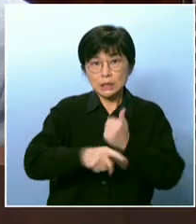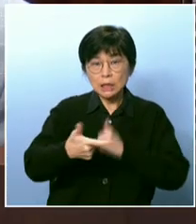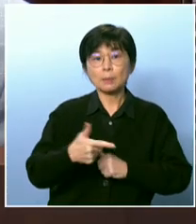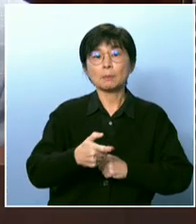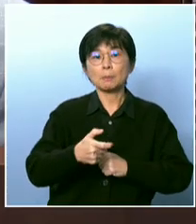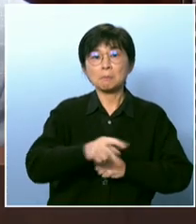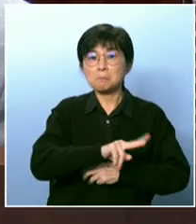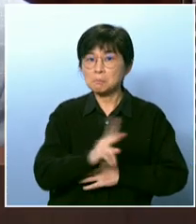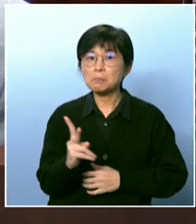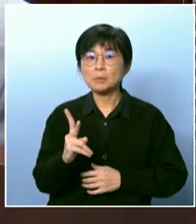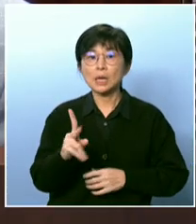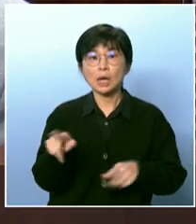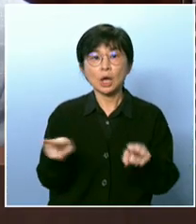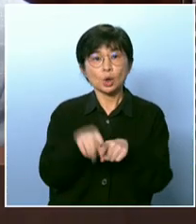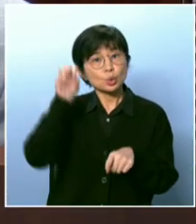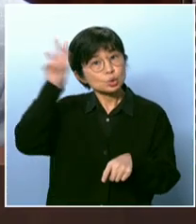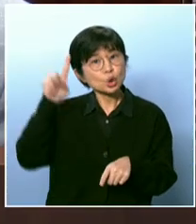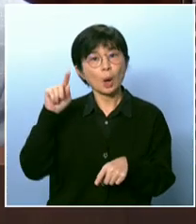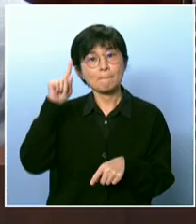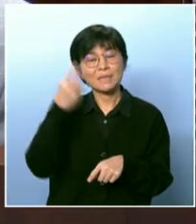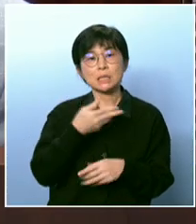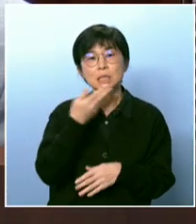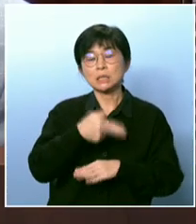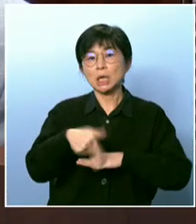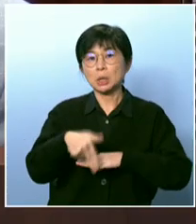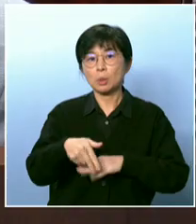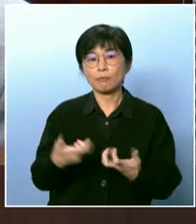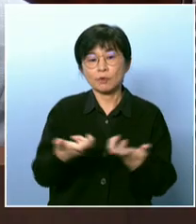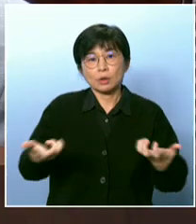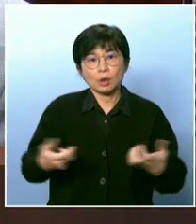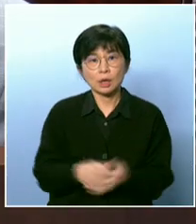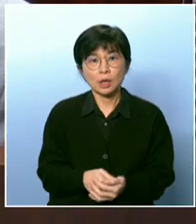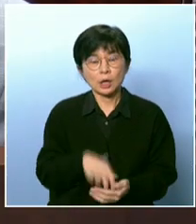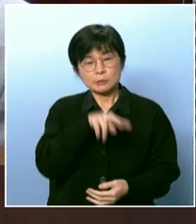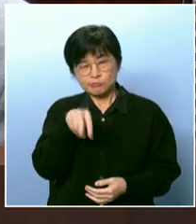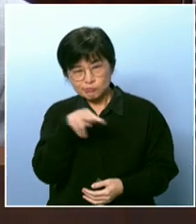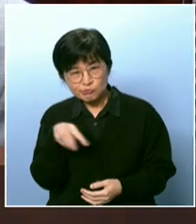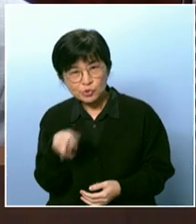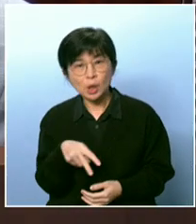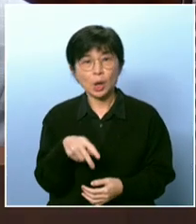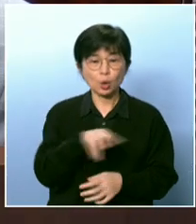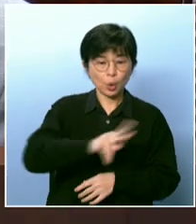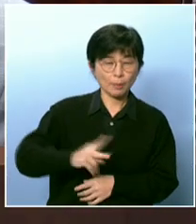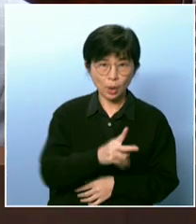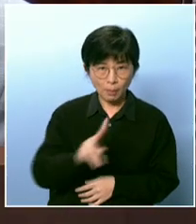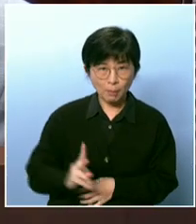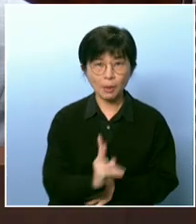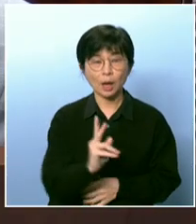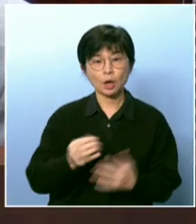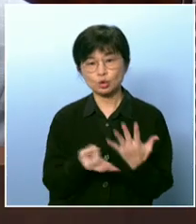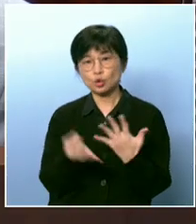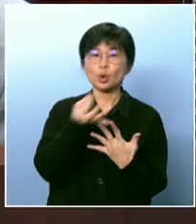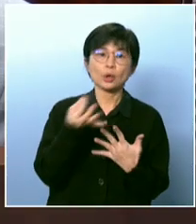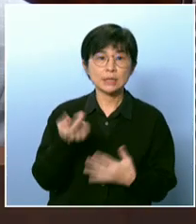targeted poverty alleviation policy. So we have seen some evolution. We are